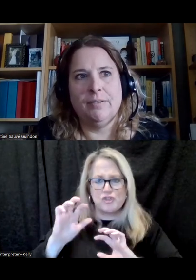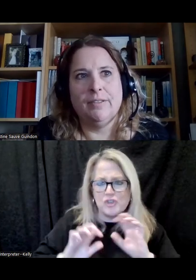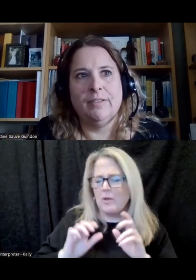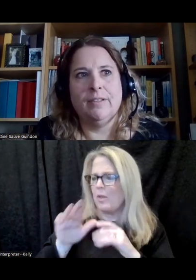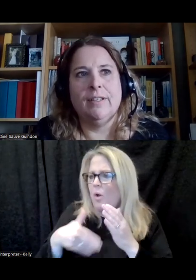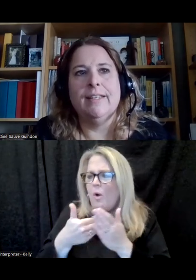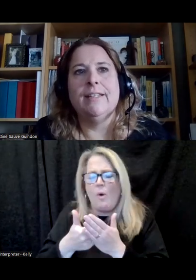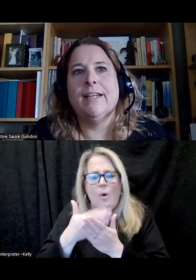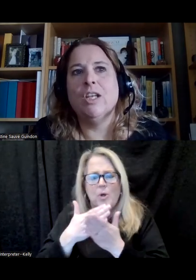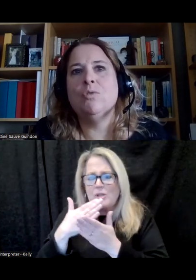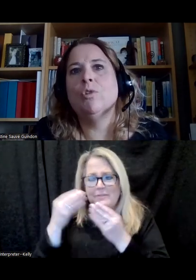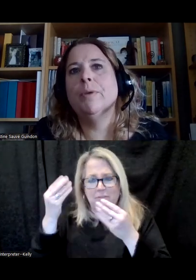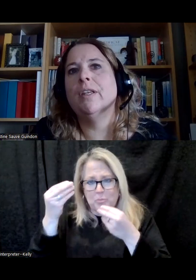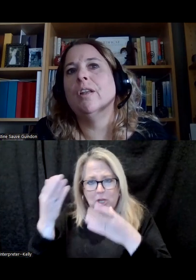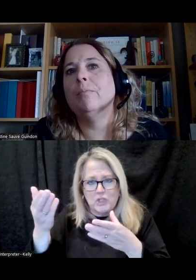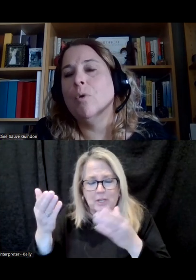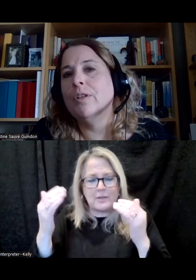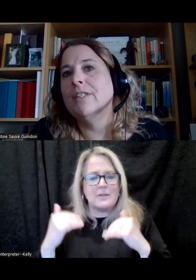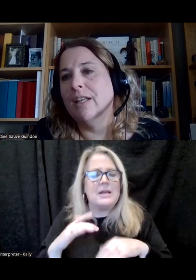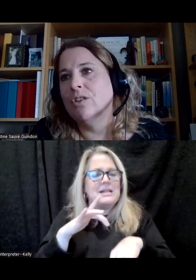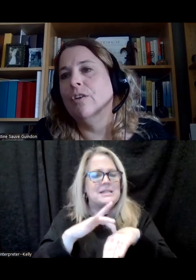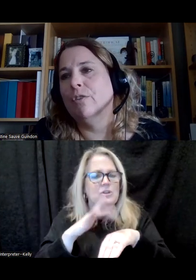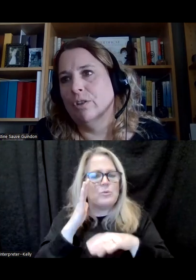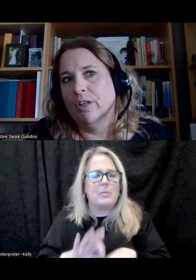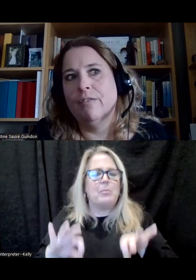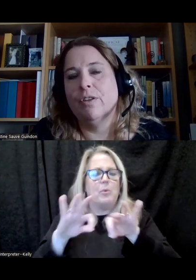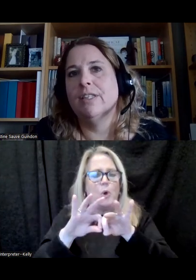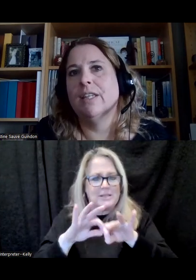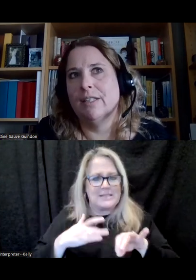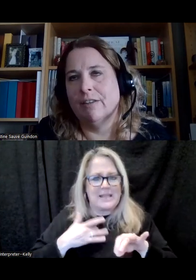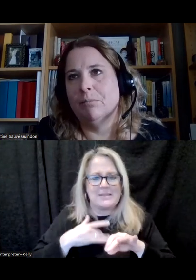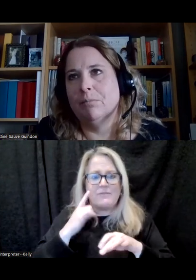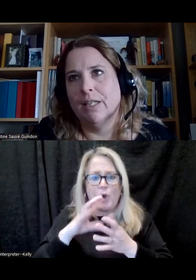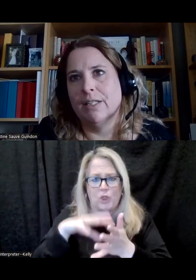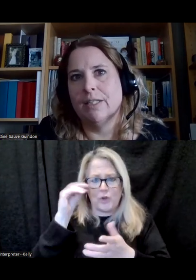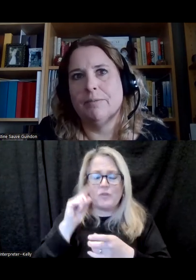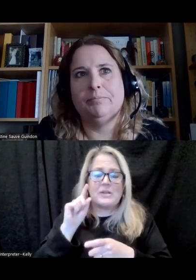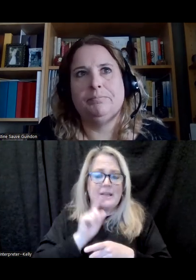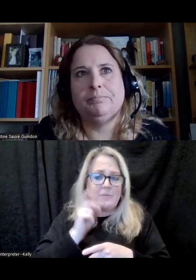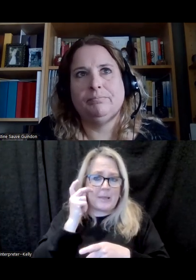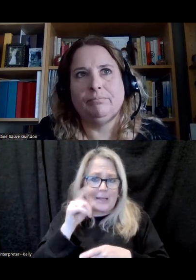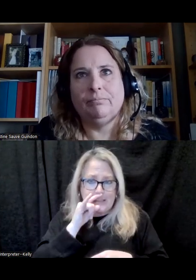information. Touch will be an important sense for learning for these deafblind kids.